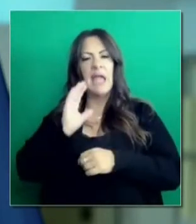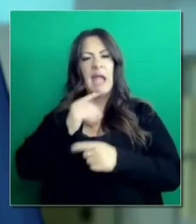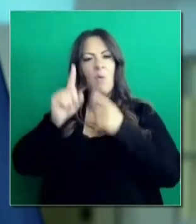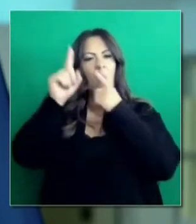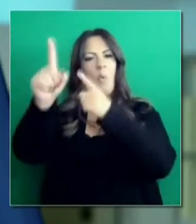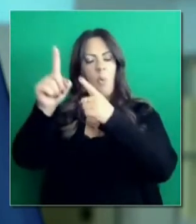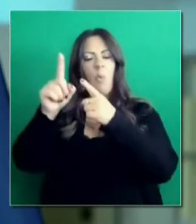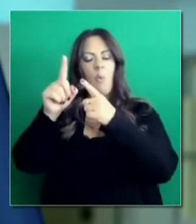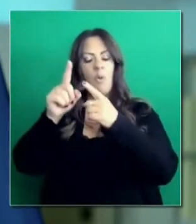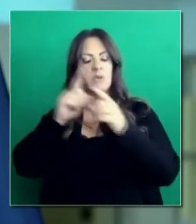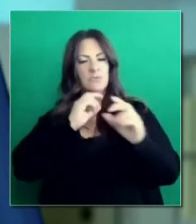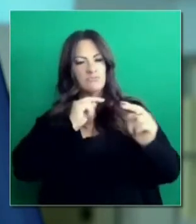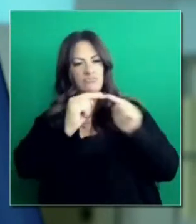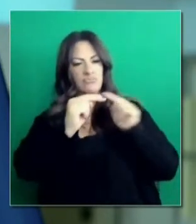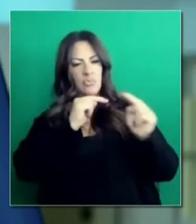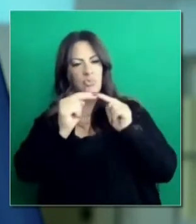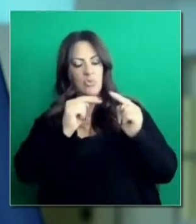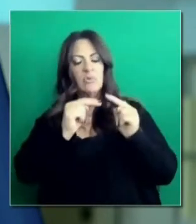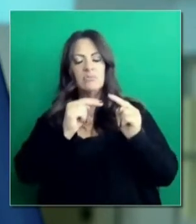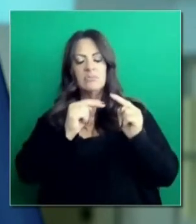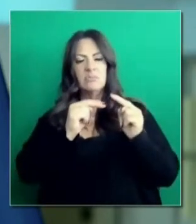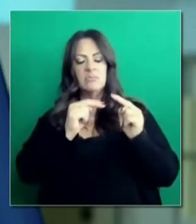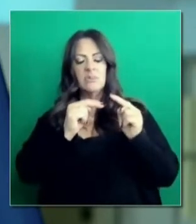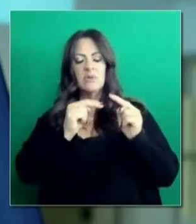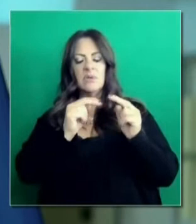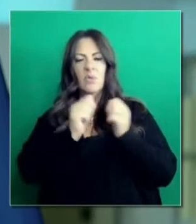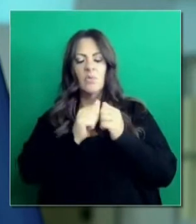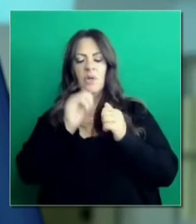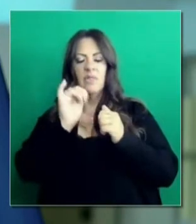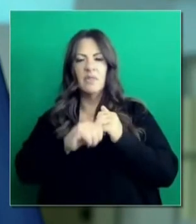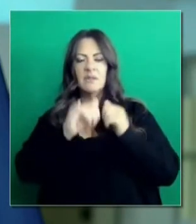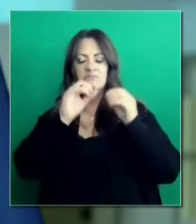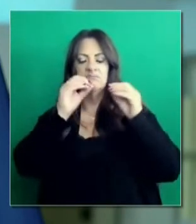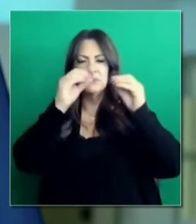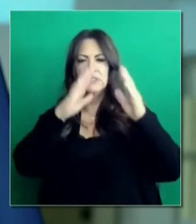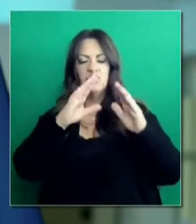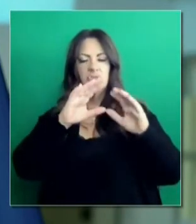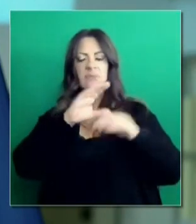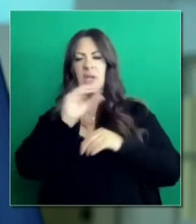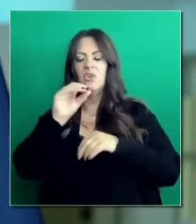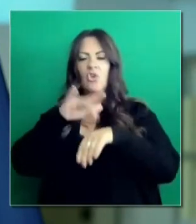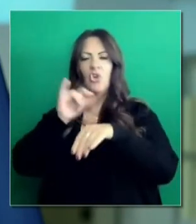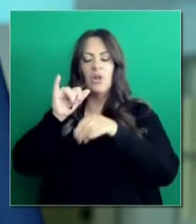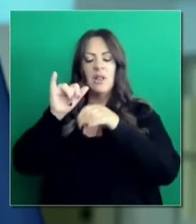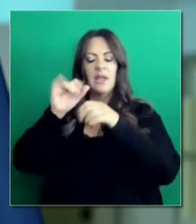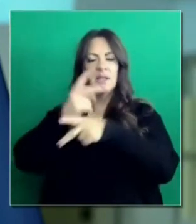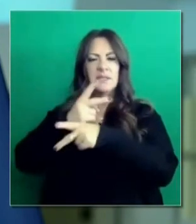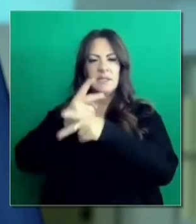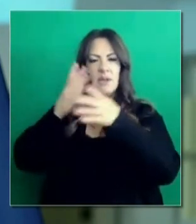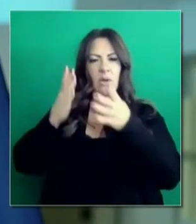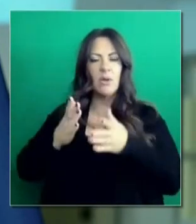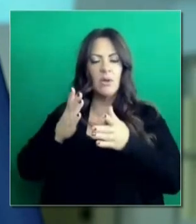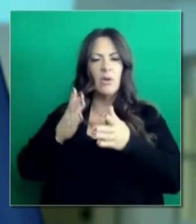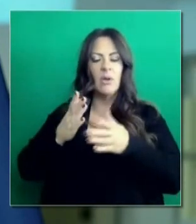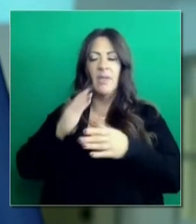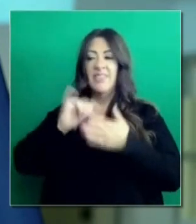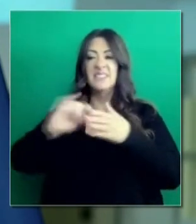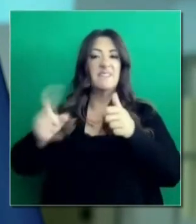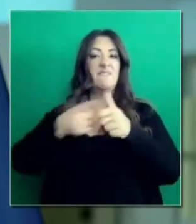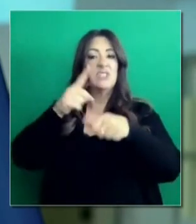bargaining cause. This is a startup operation. We're doing something that's never been done in this space before, and we are